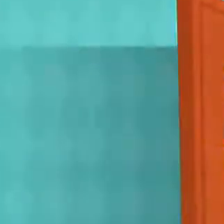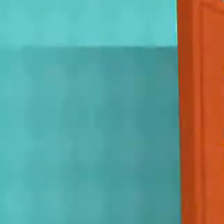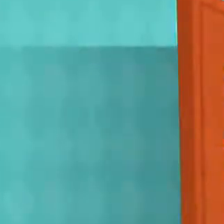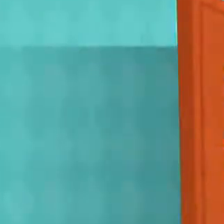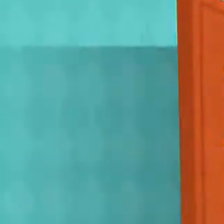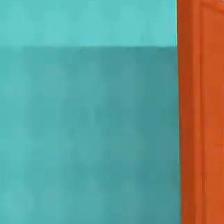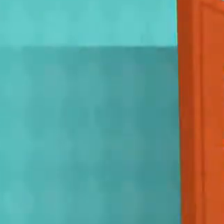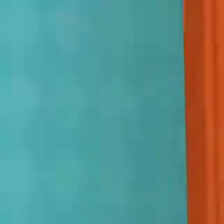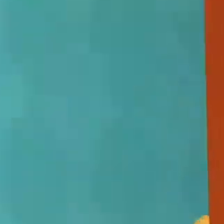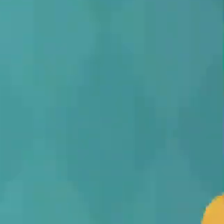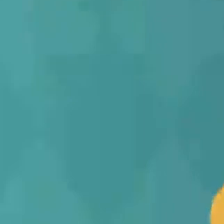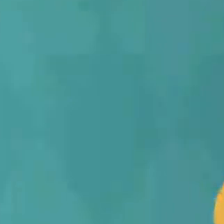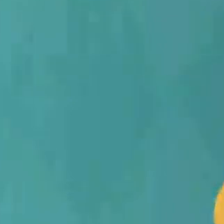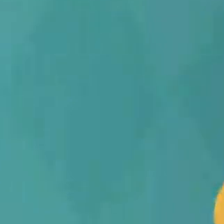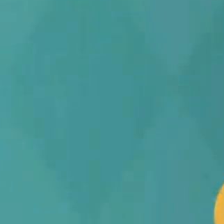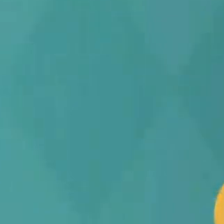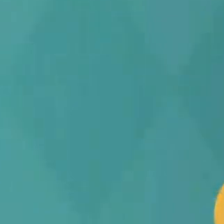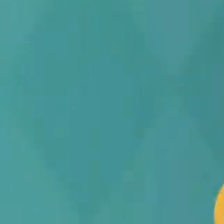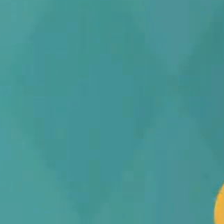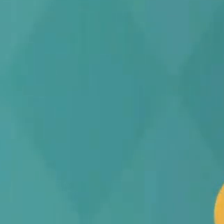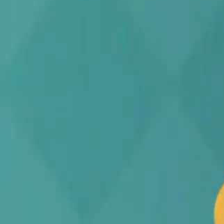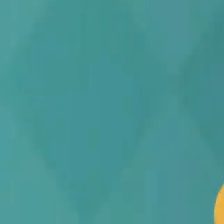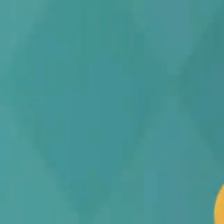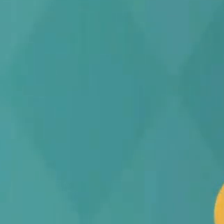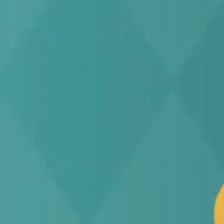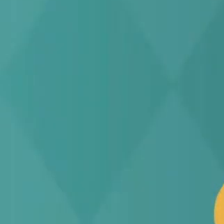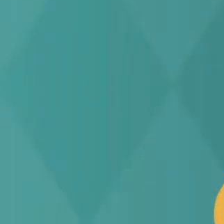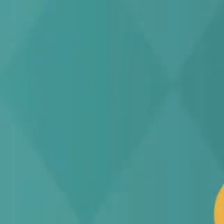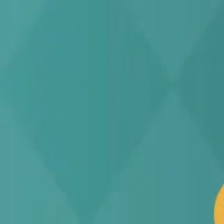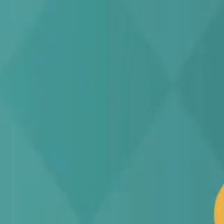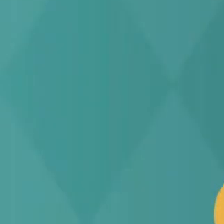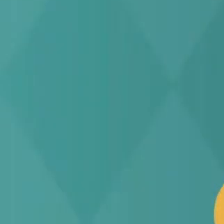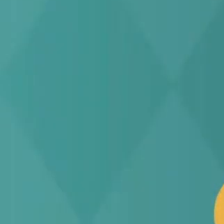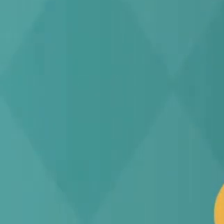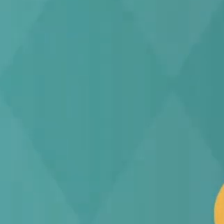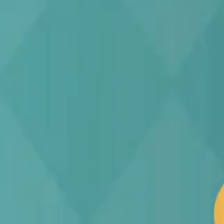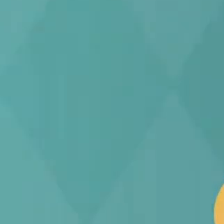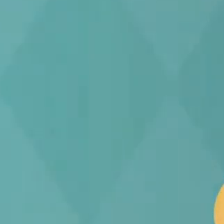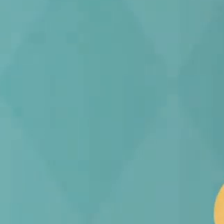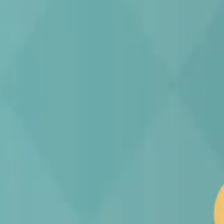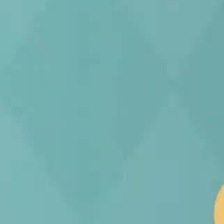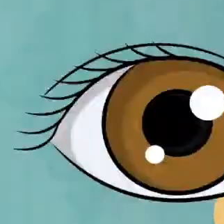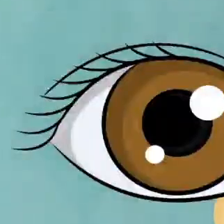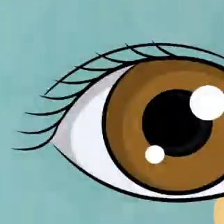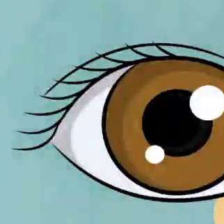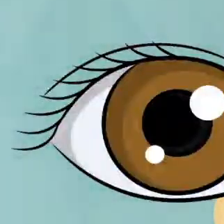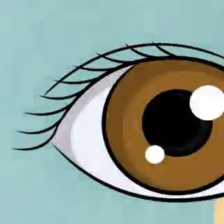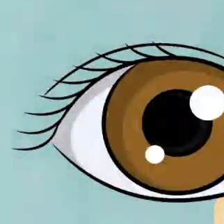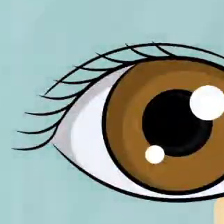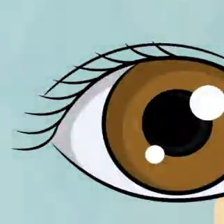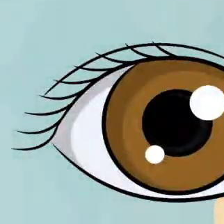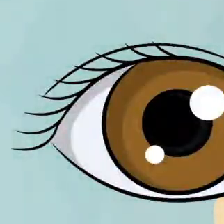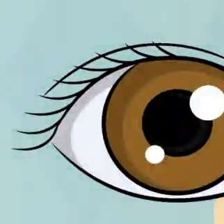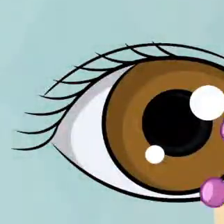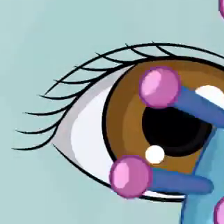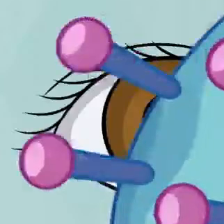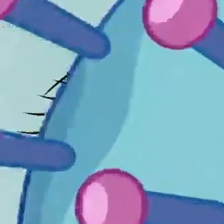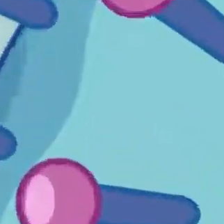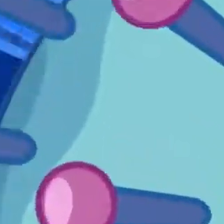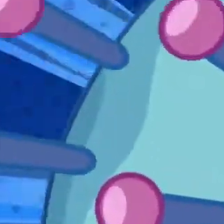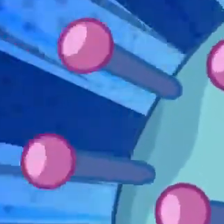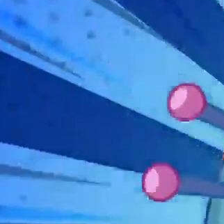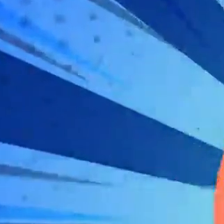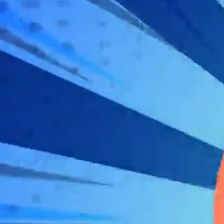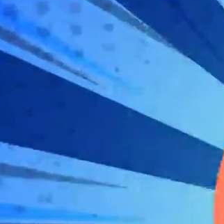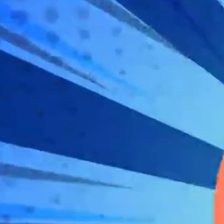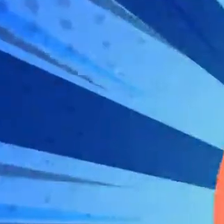through the air in droplets that can stick to things, like door handles. If you touch the door handle and then put your hand near your mouth, nose, or